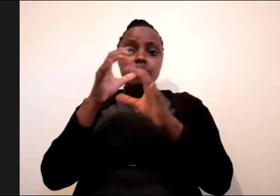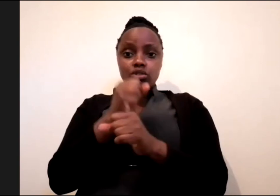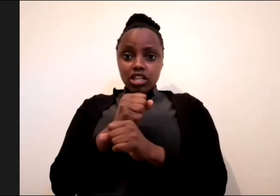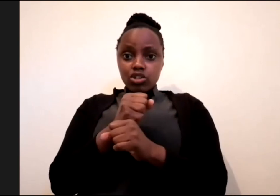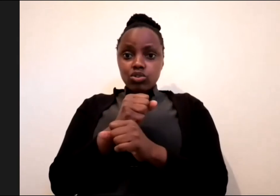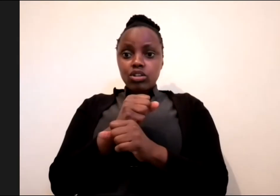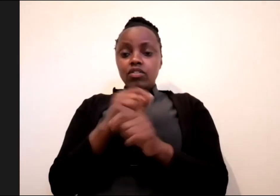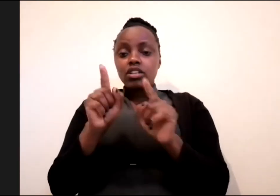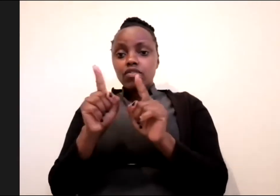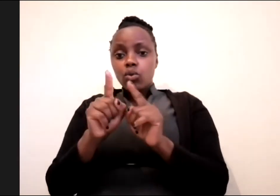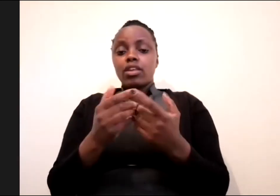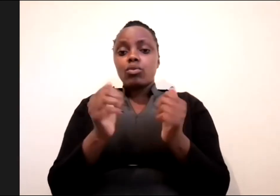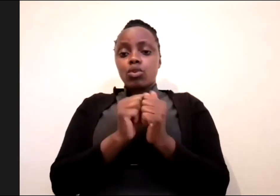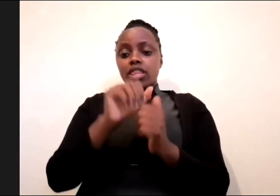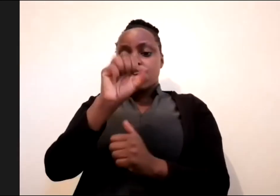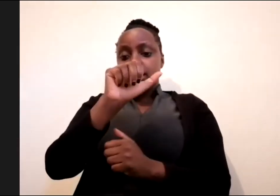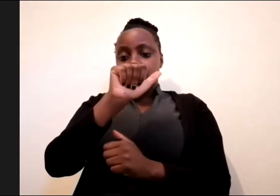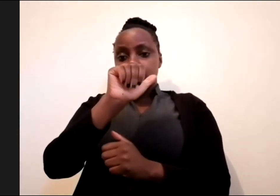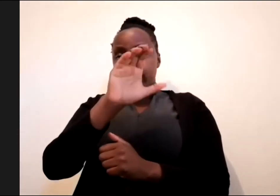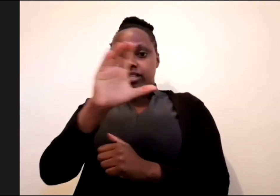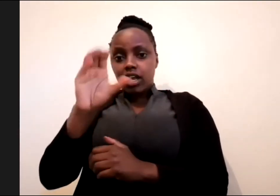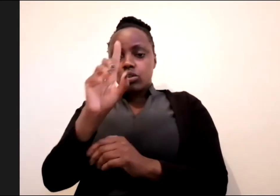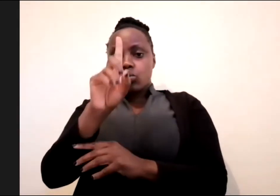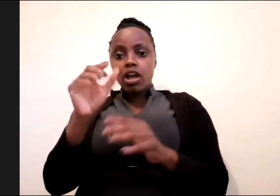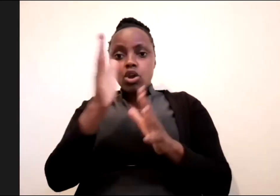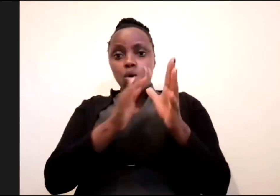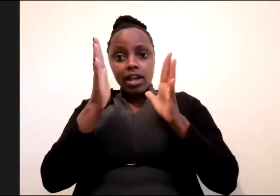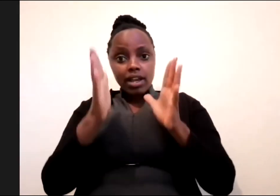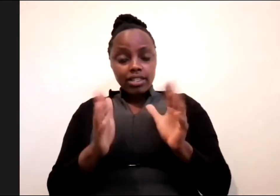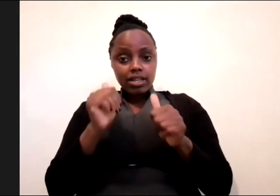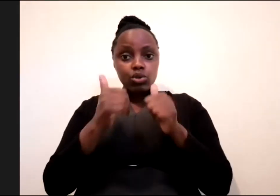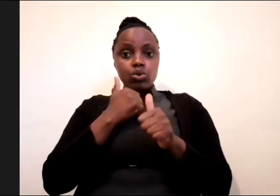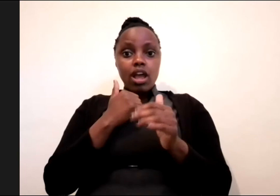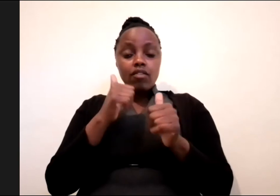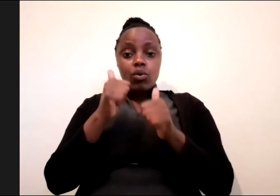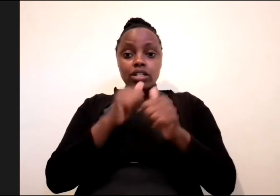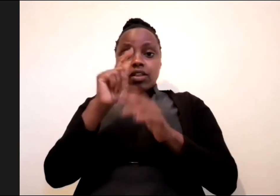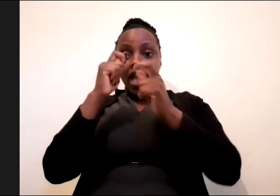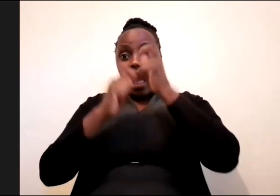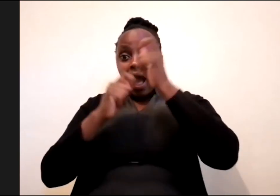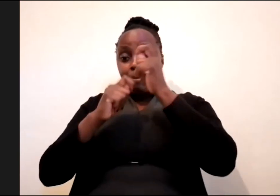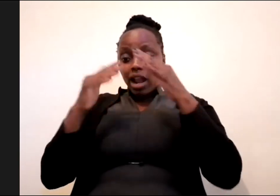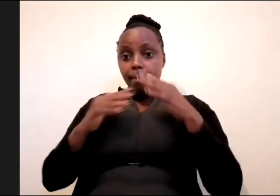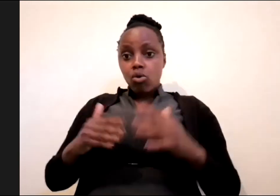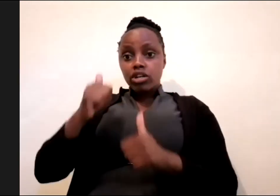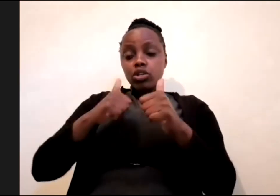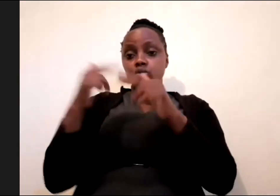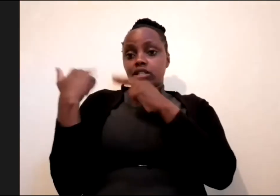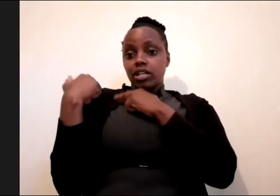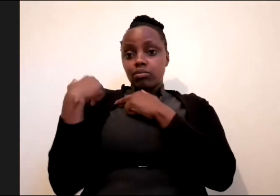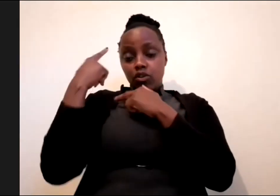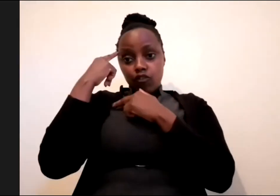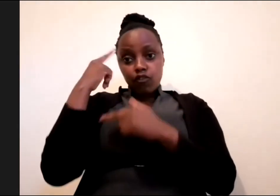cooperative associations, and there was one organized under the umbrella of exporters, traders, or